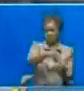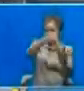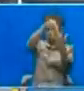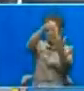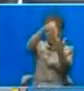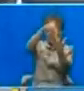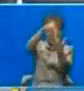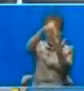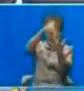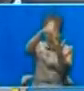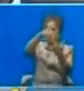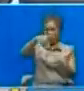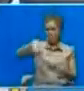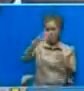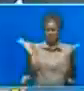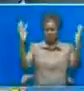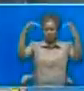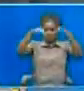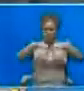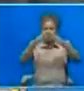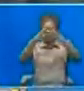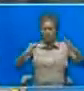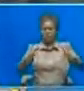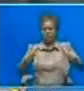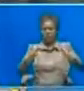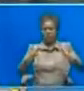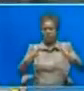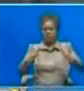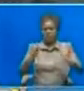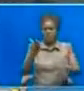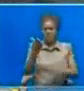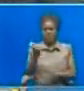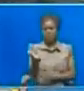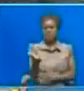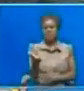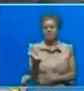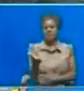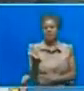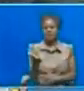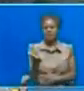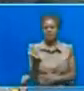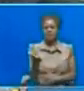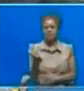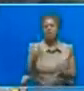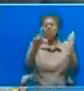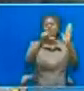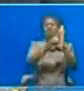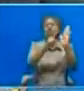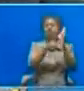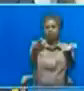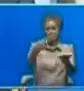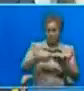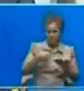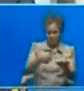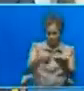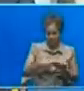where we convened the House because a matter that had already been made law was supposed to be